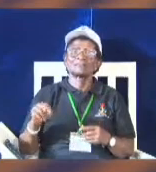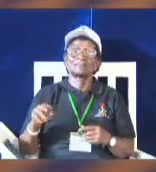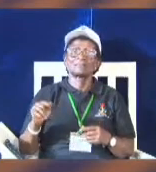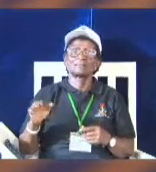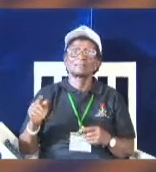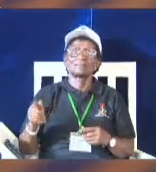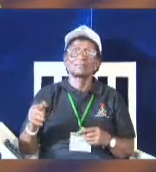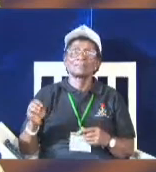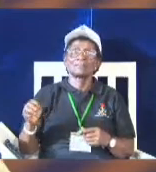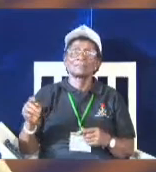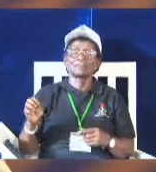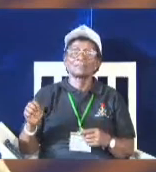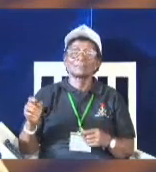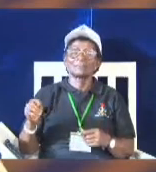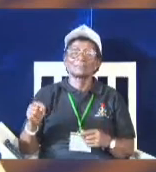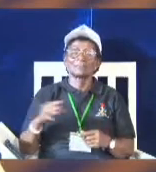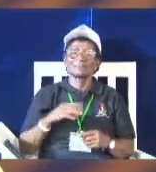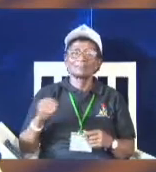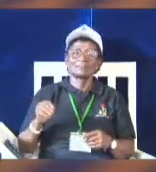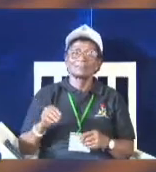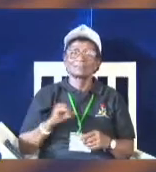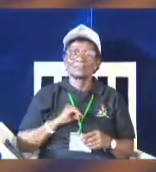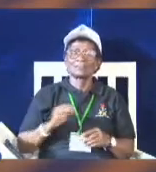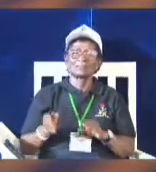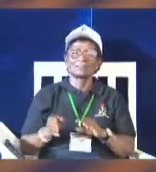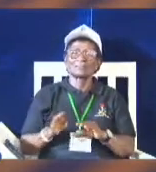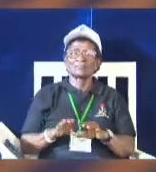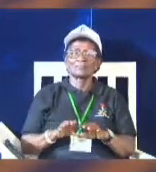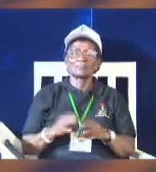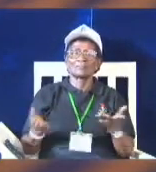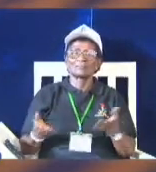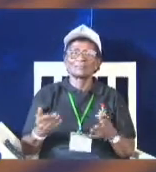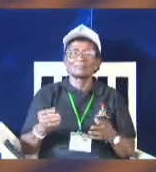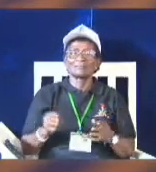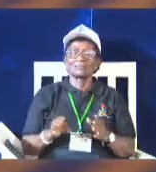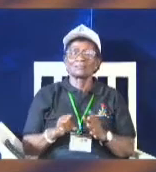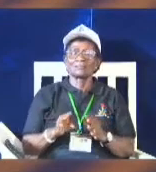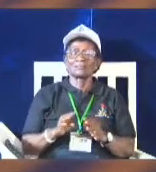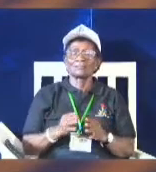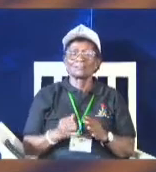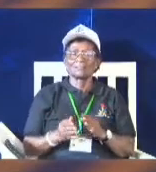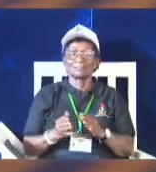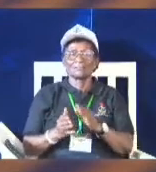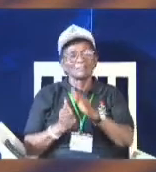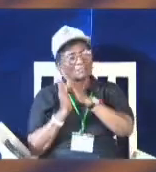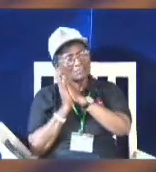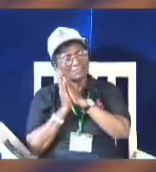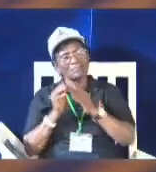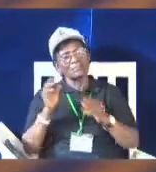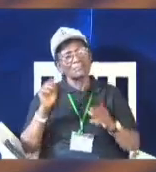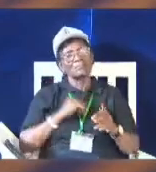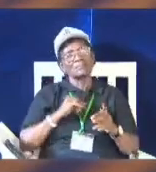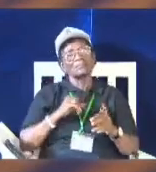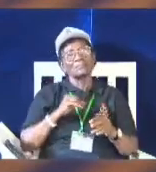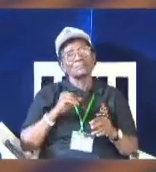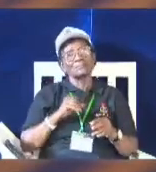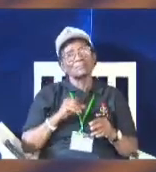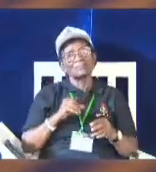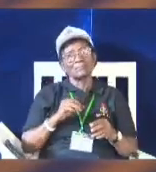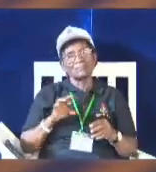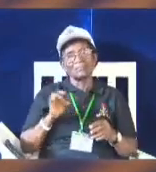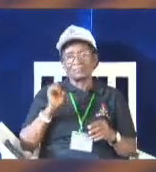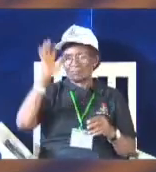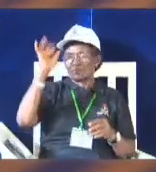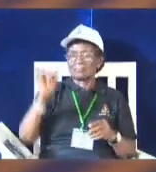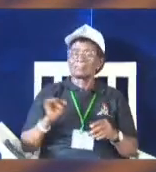and I open the bed sheet, and one way or the other, I found that a poisonous snake had found its way